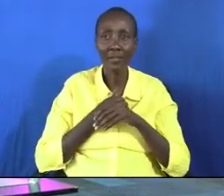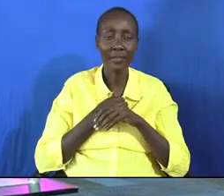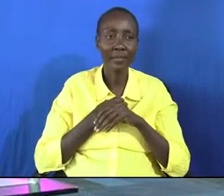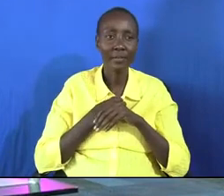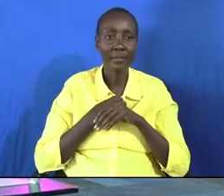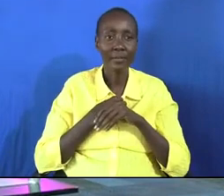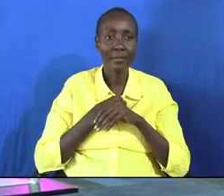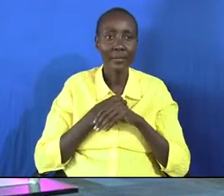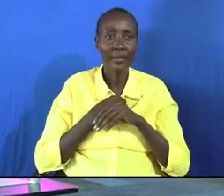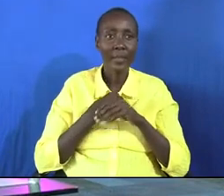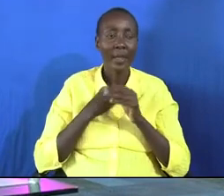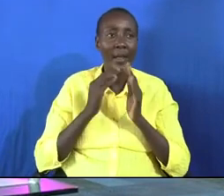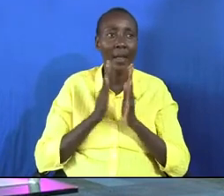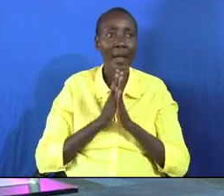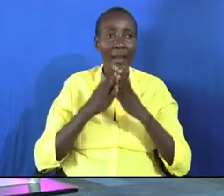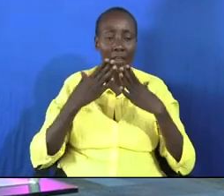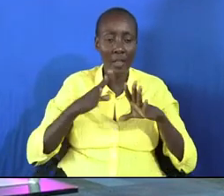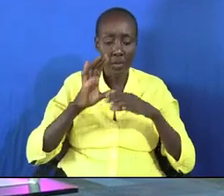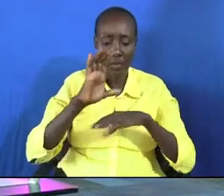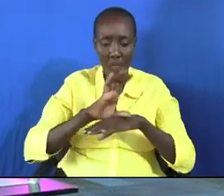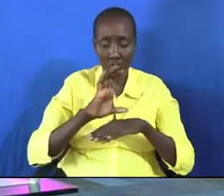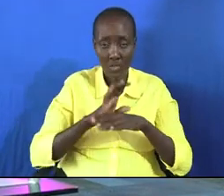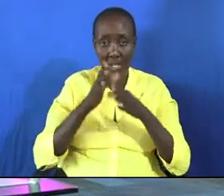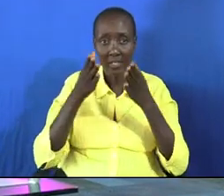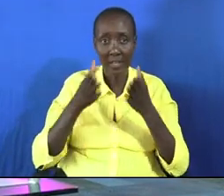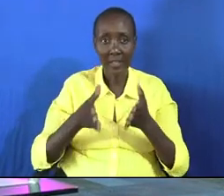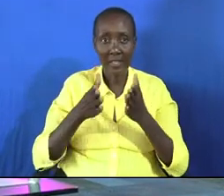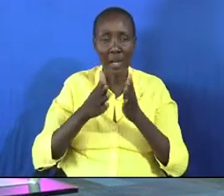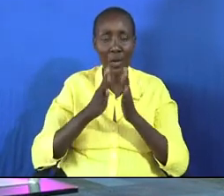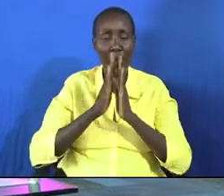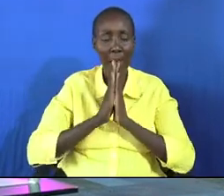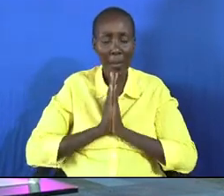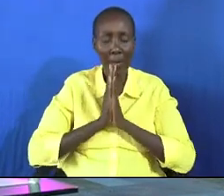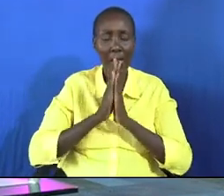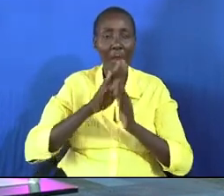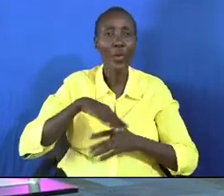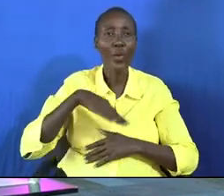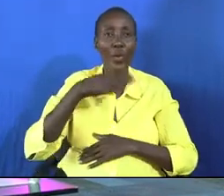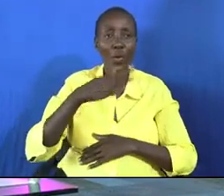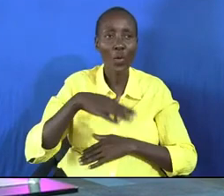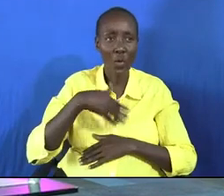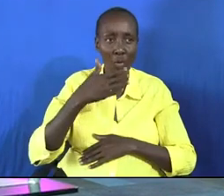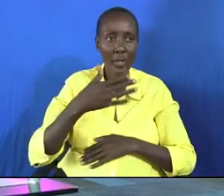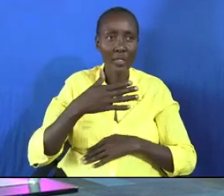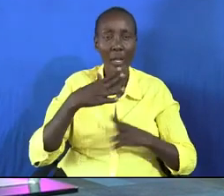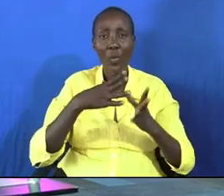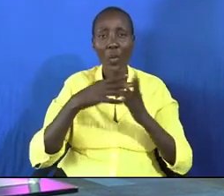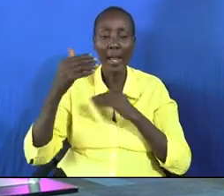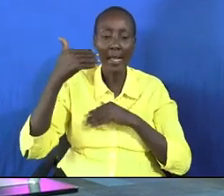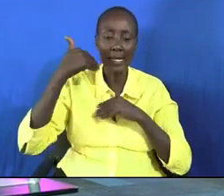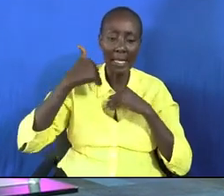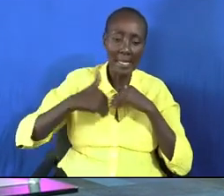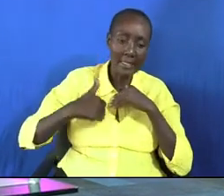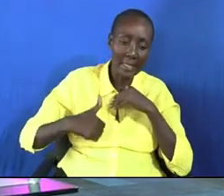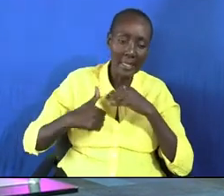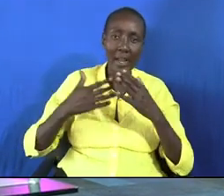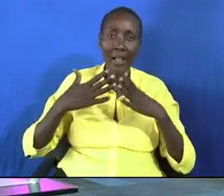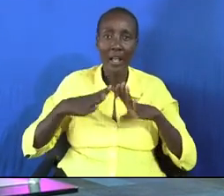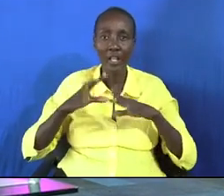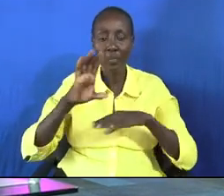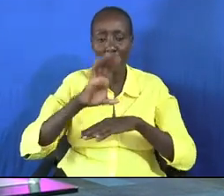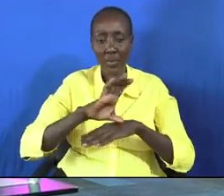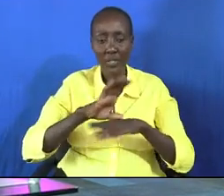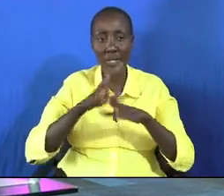And the people of this church used to pray every time we went for the surgery, the people in